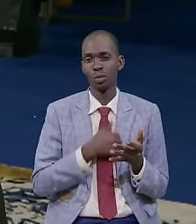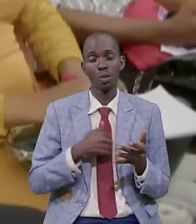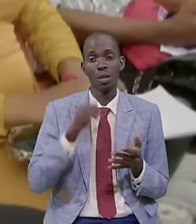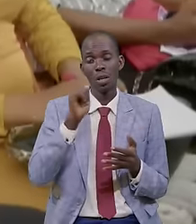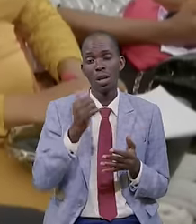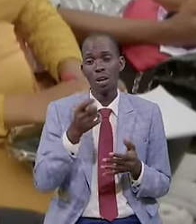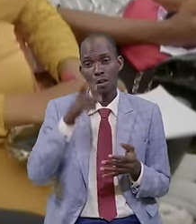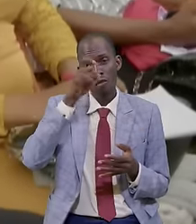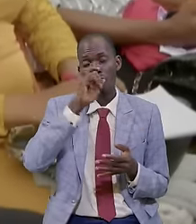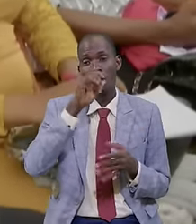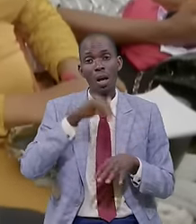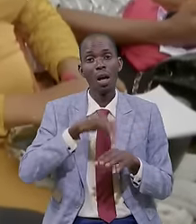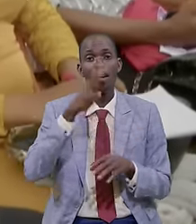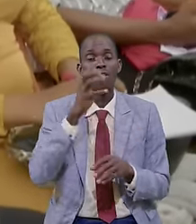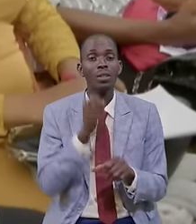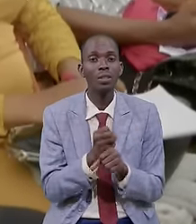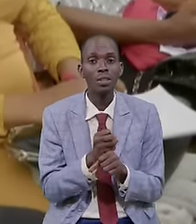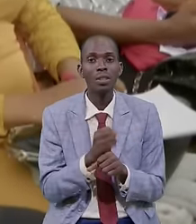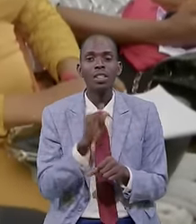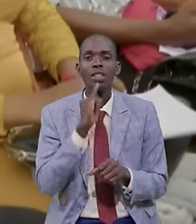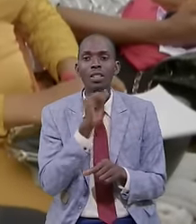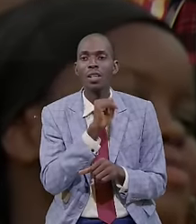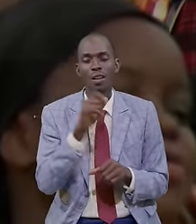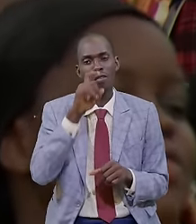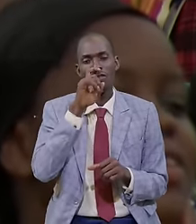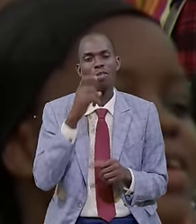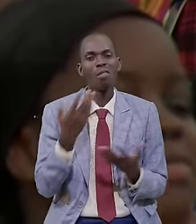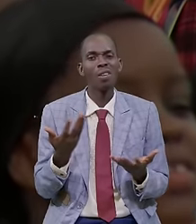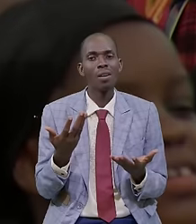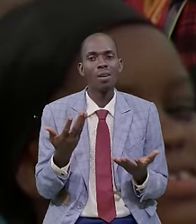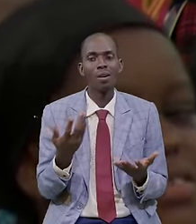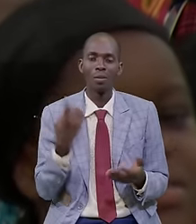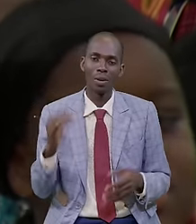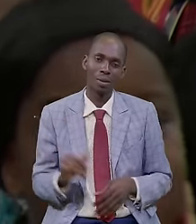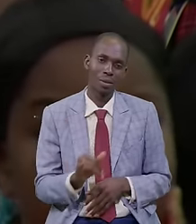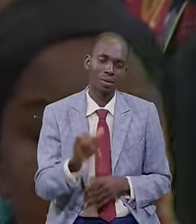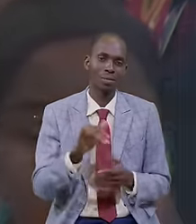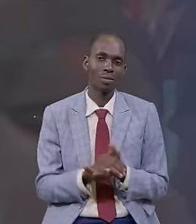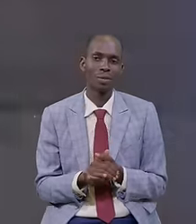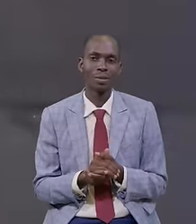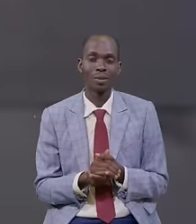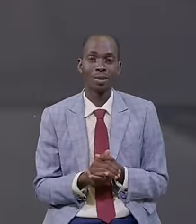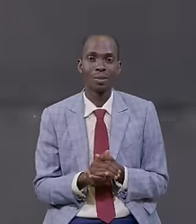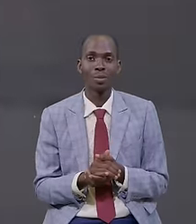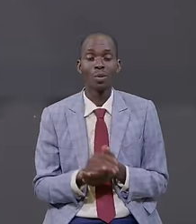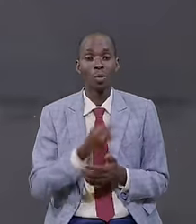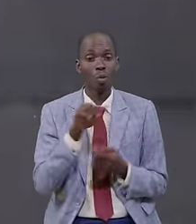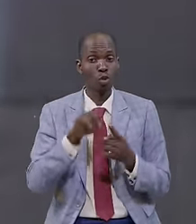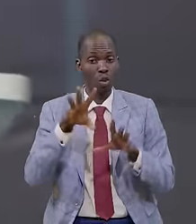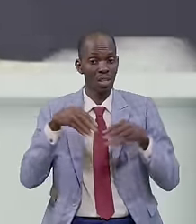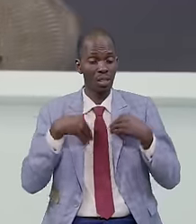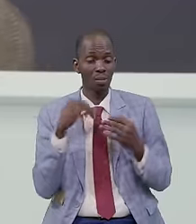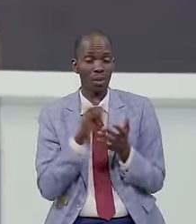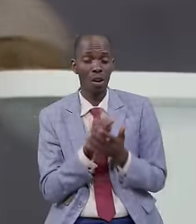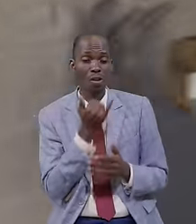me, talk now. When you accept that, when you accept that,